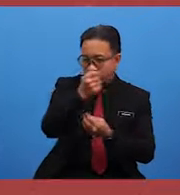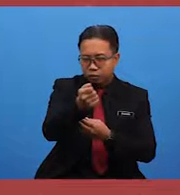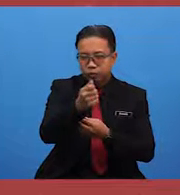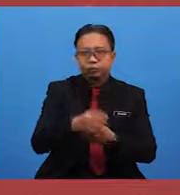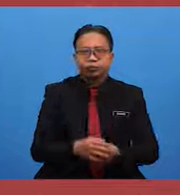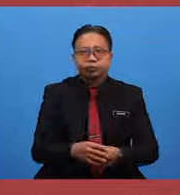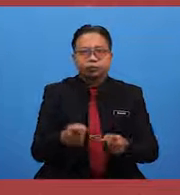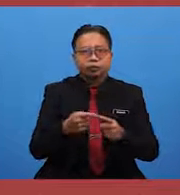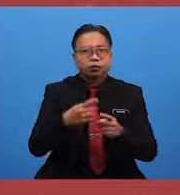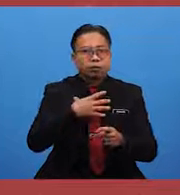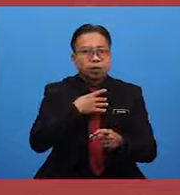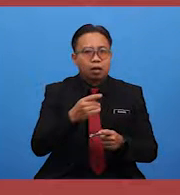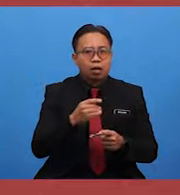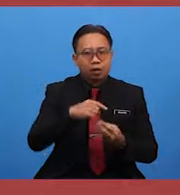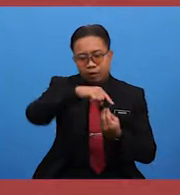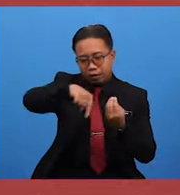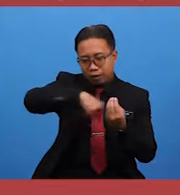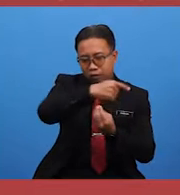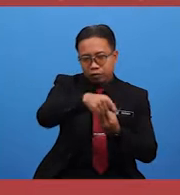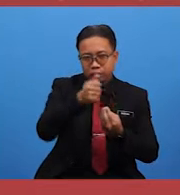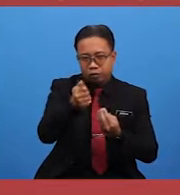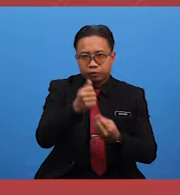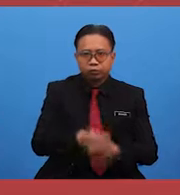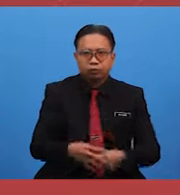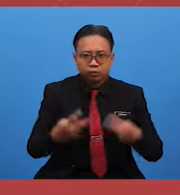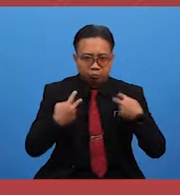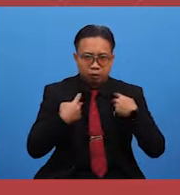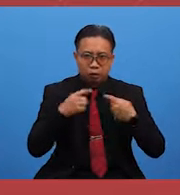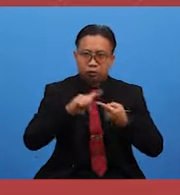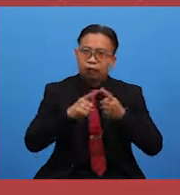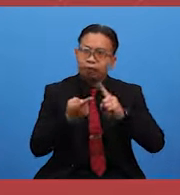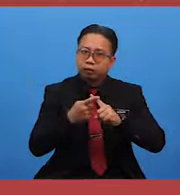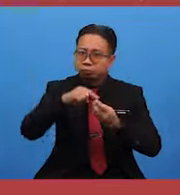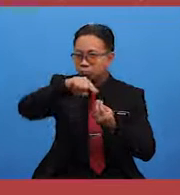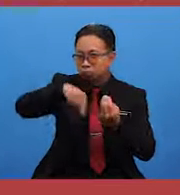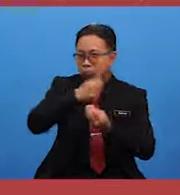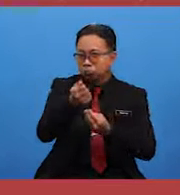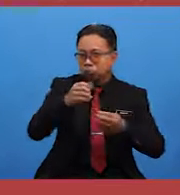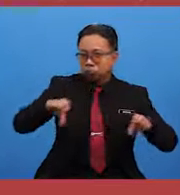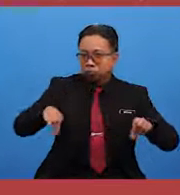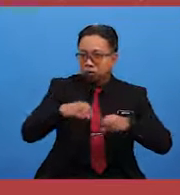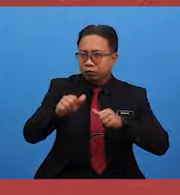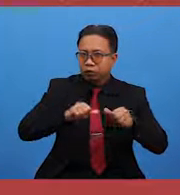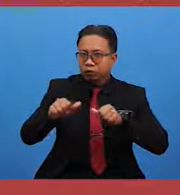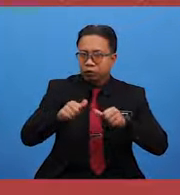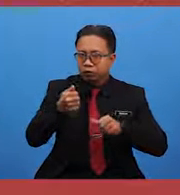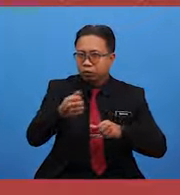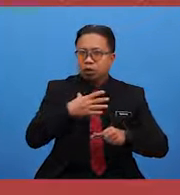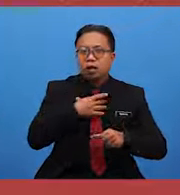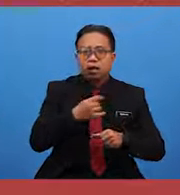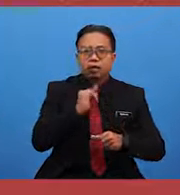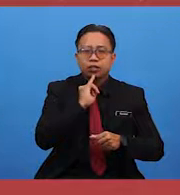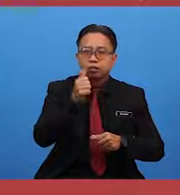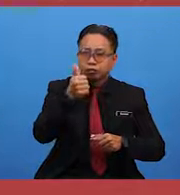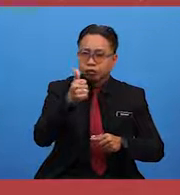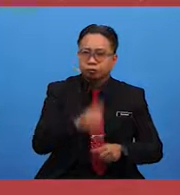peers to like being around you. Having friends around you to do the activities that you like is